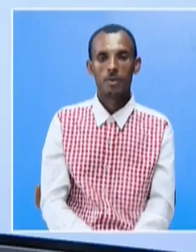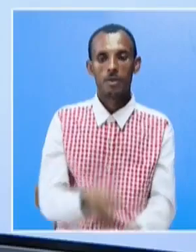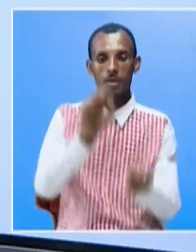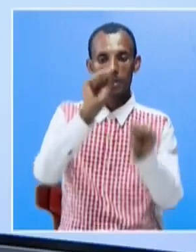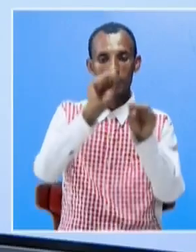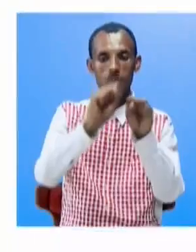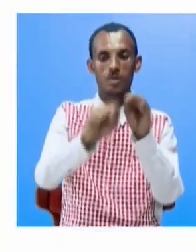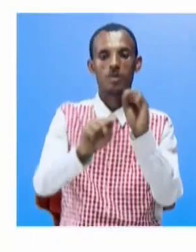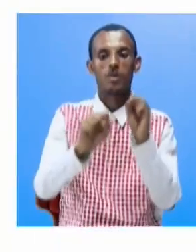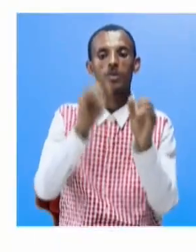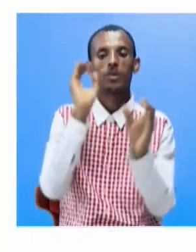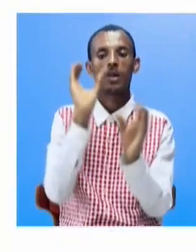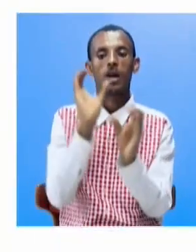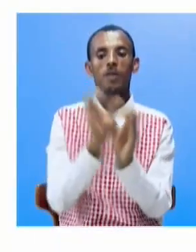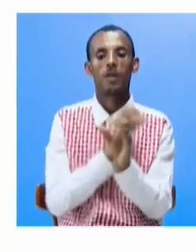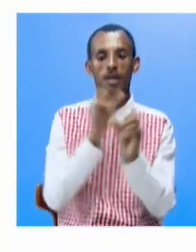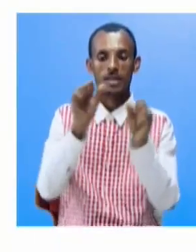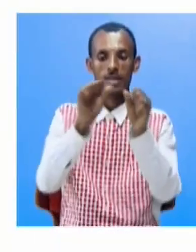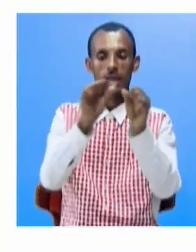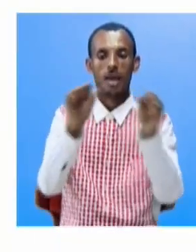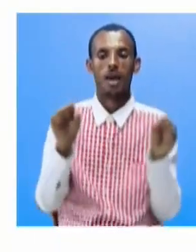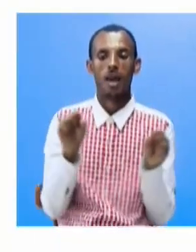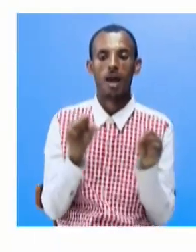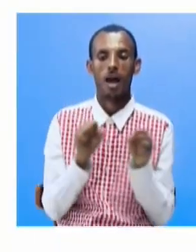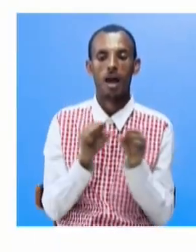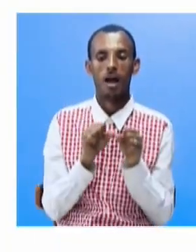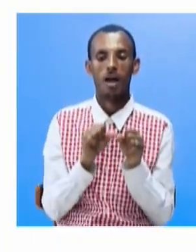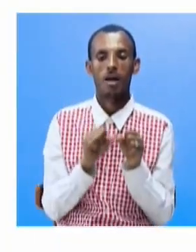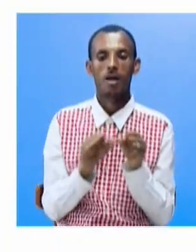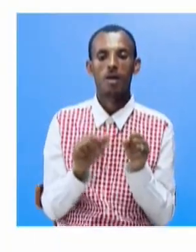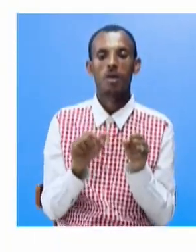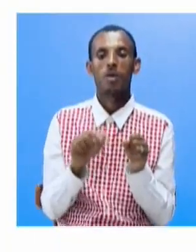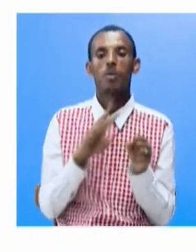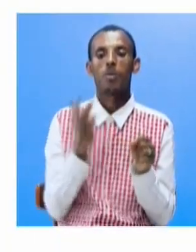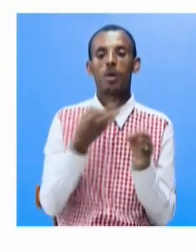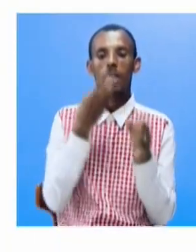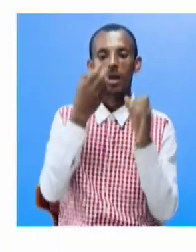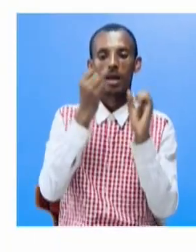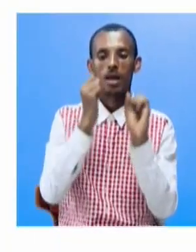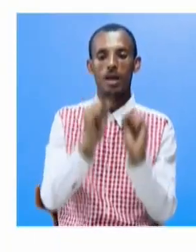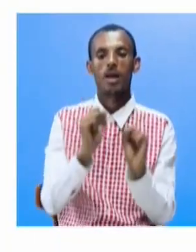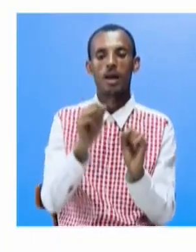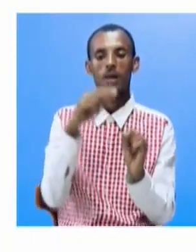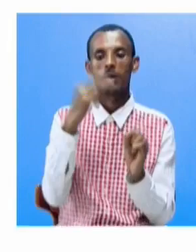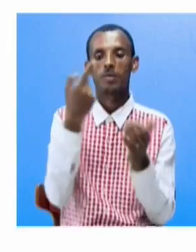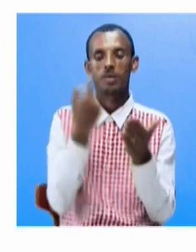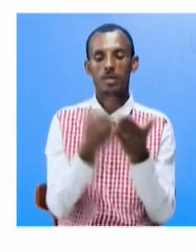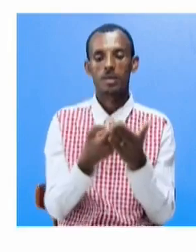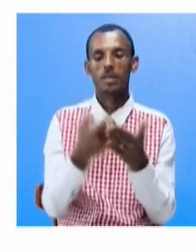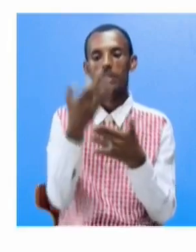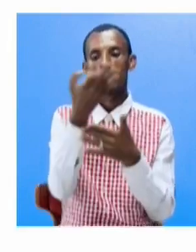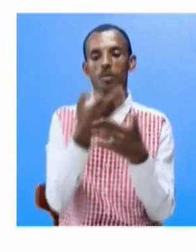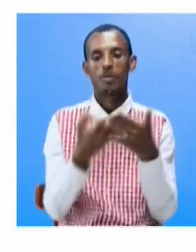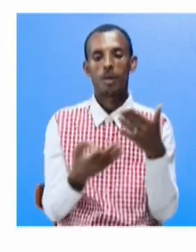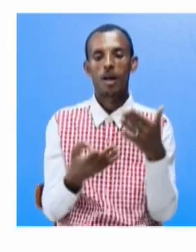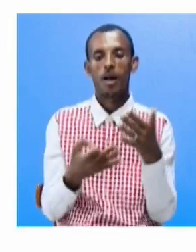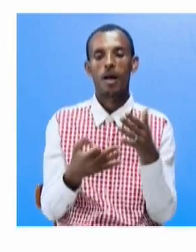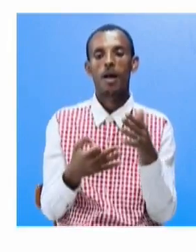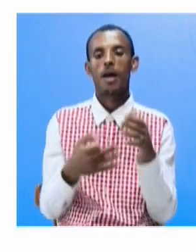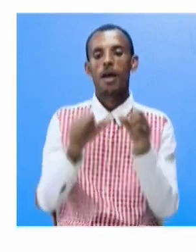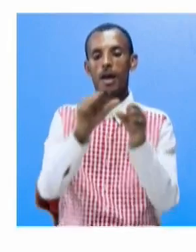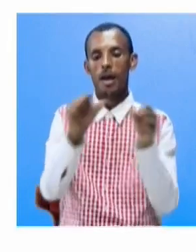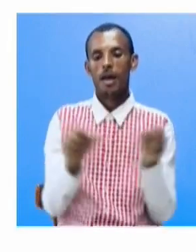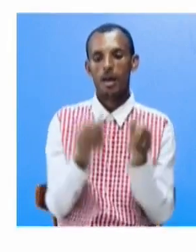So, to calculate the area, we can use this equation. Area of a circle is given by pi